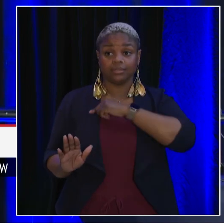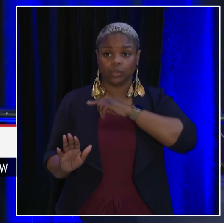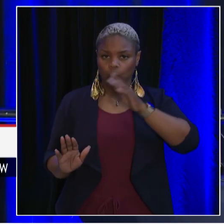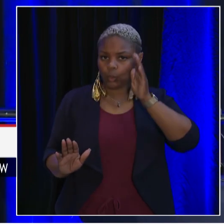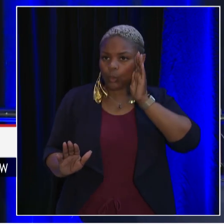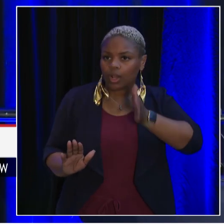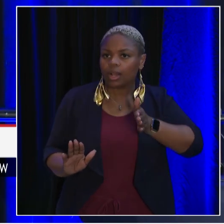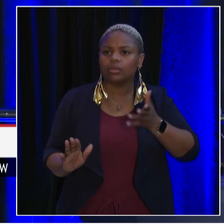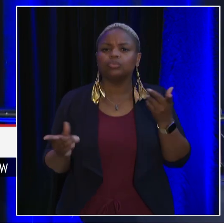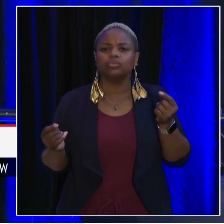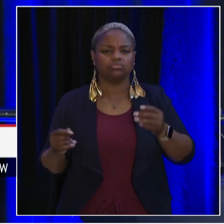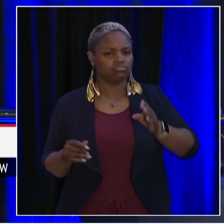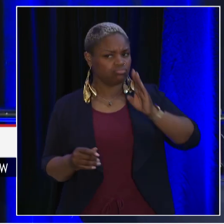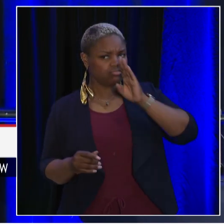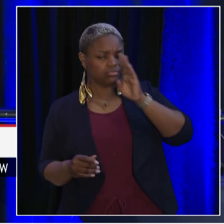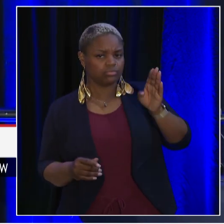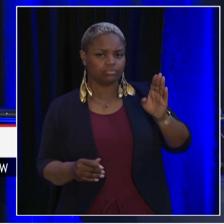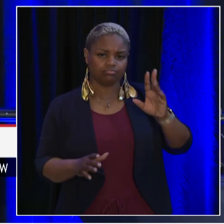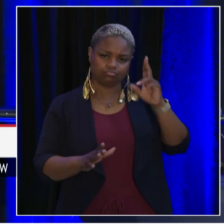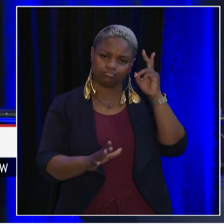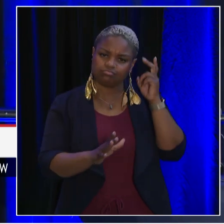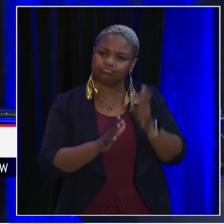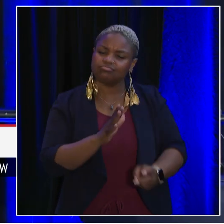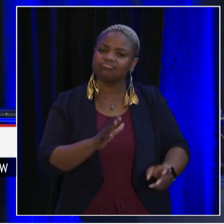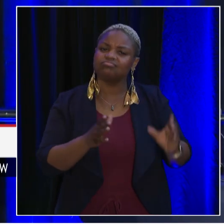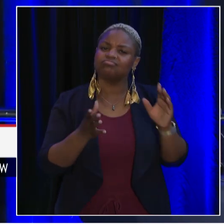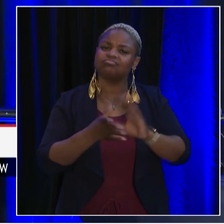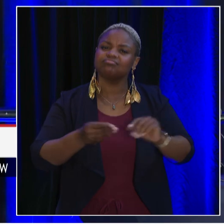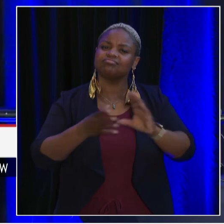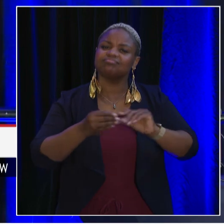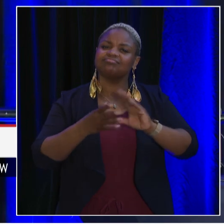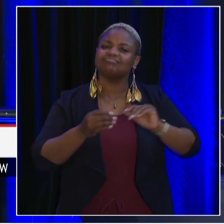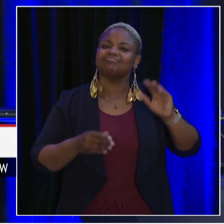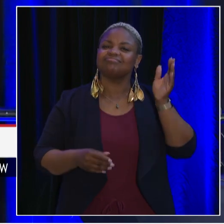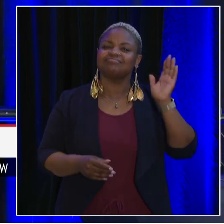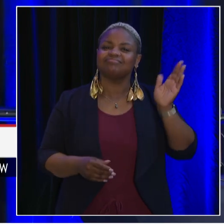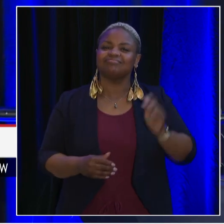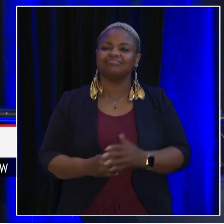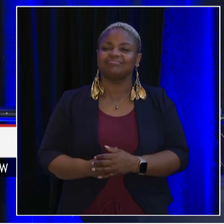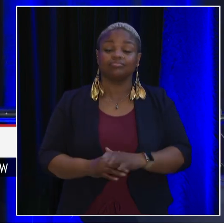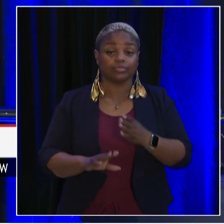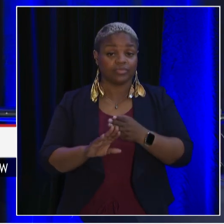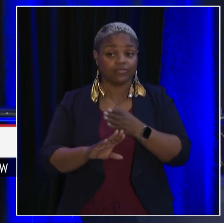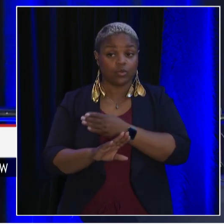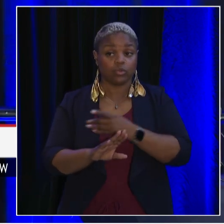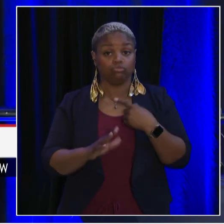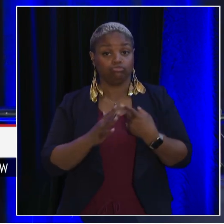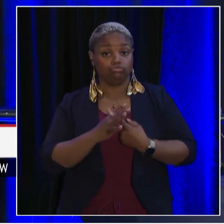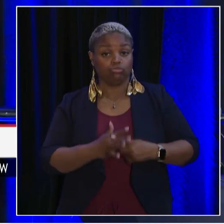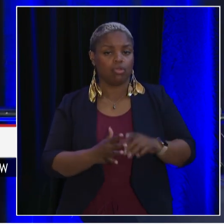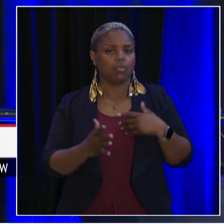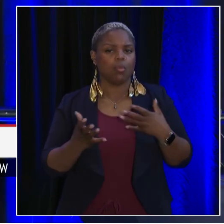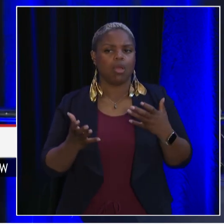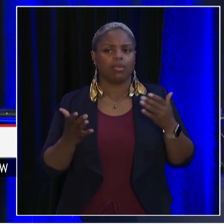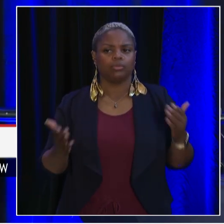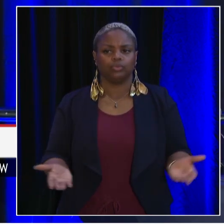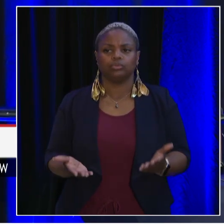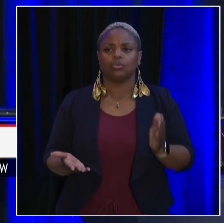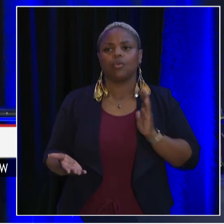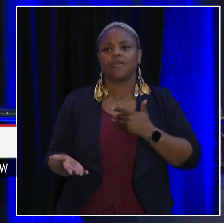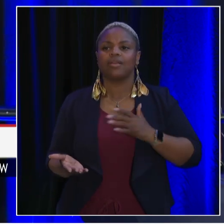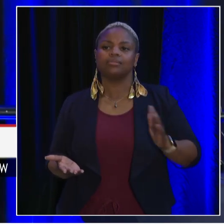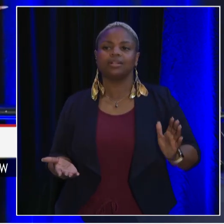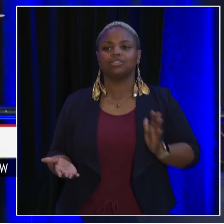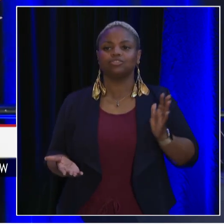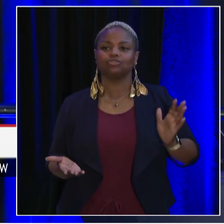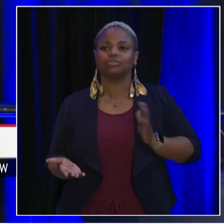go straight to the presentation here. And before we do that, I have to introduce our illustrious mayor. You